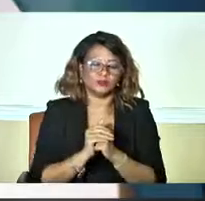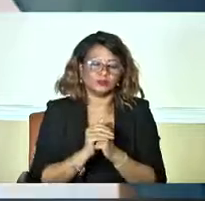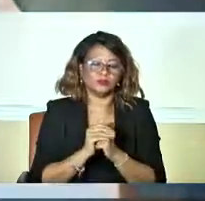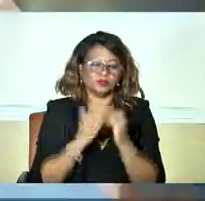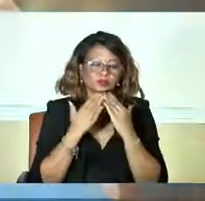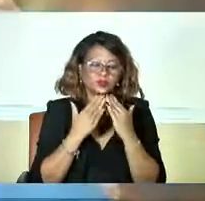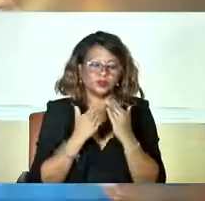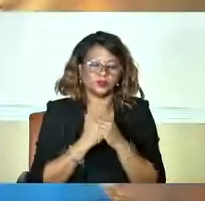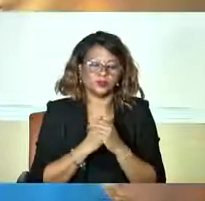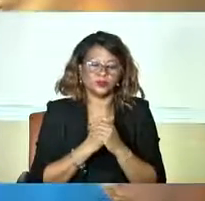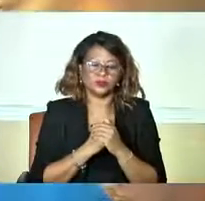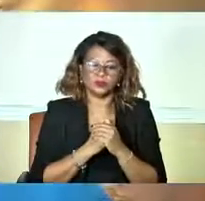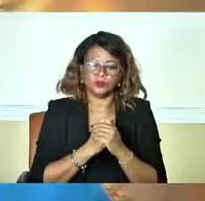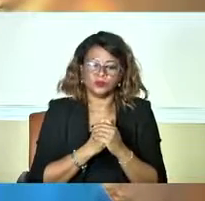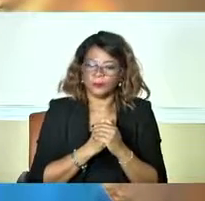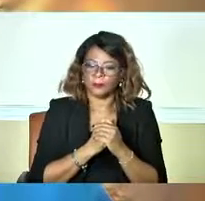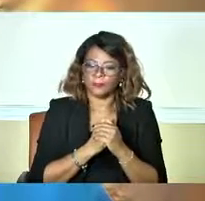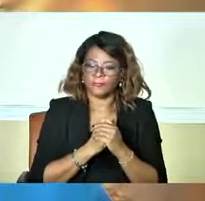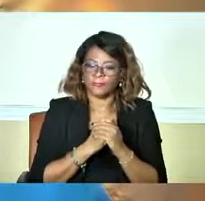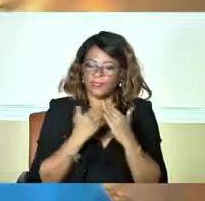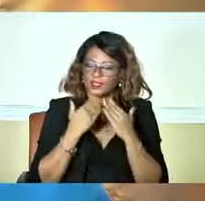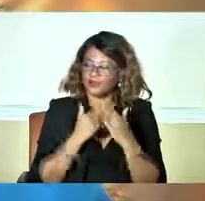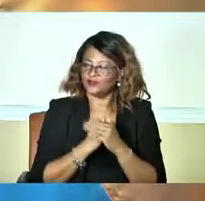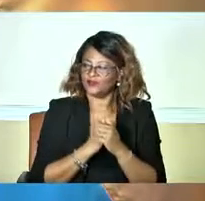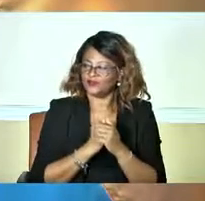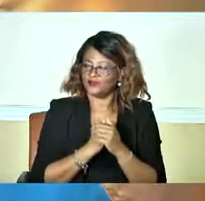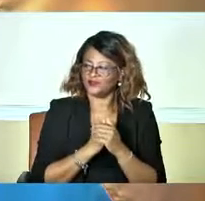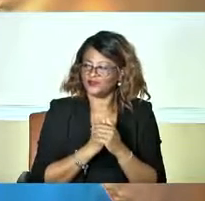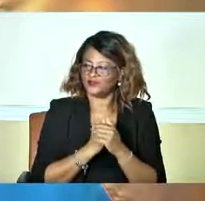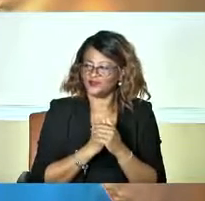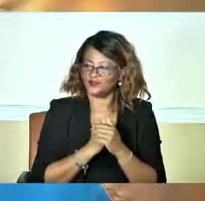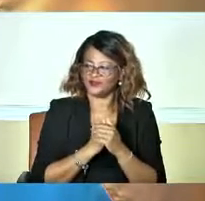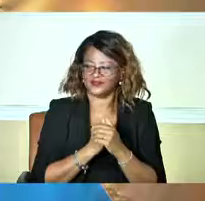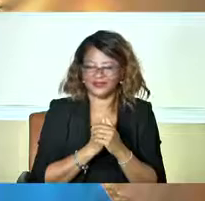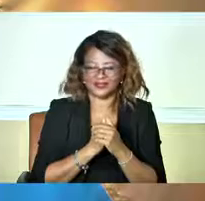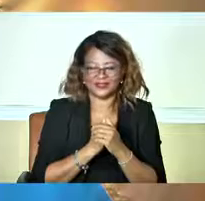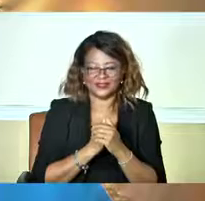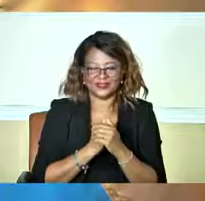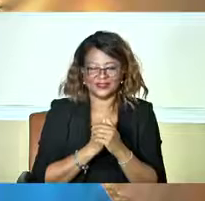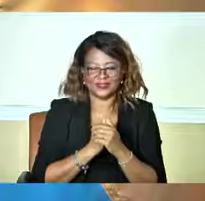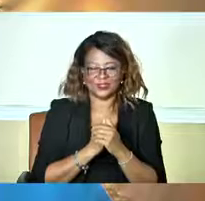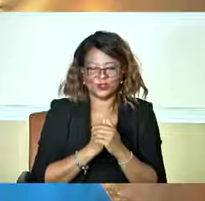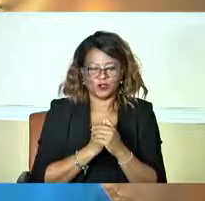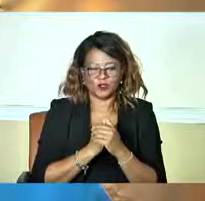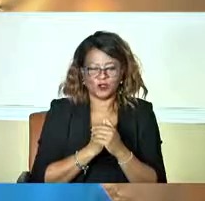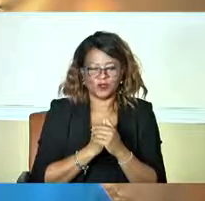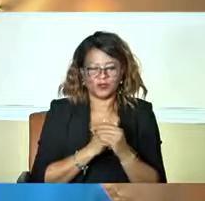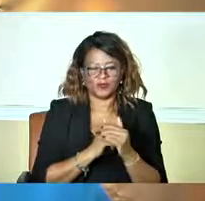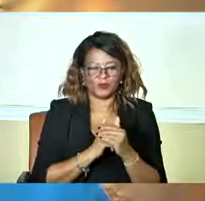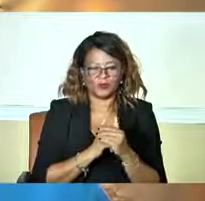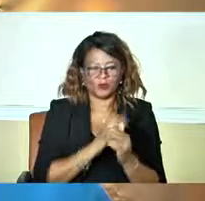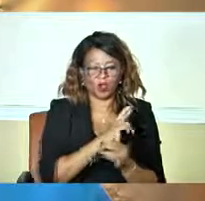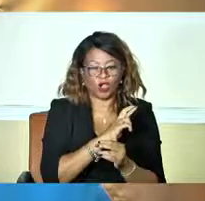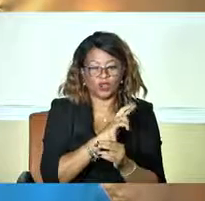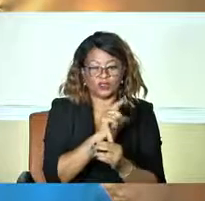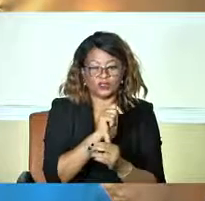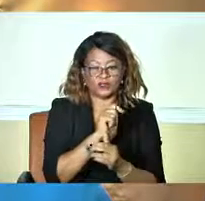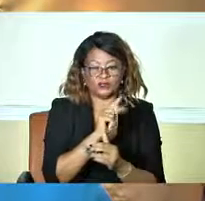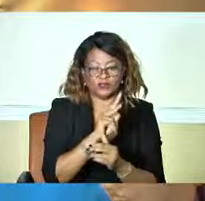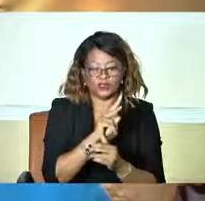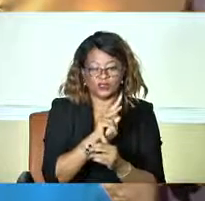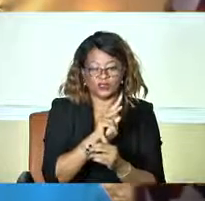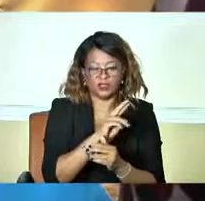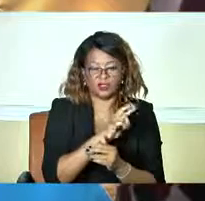you. Thank you, Minister, and thank you, Ms. Maycock. I now invite Mrs. Christina Dragovich from our TV